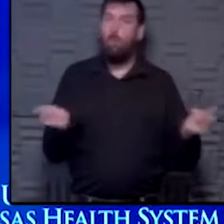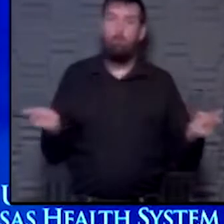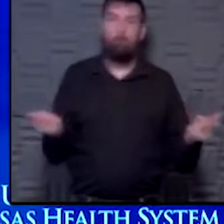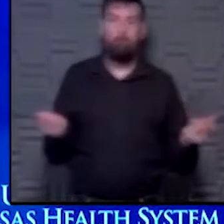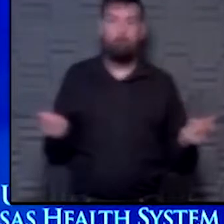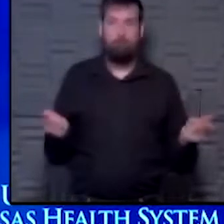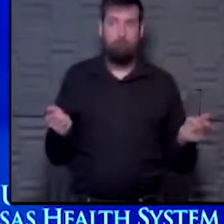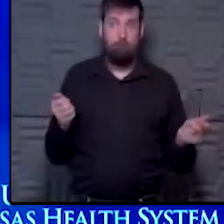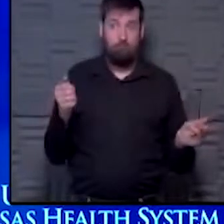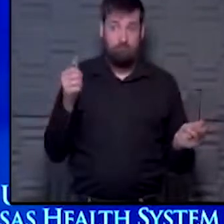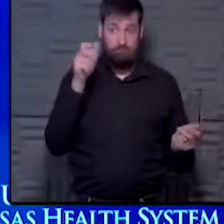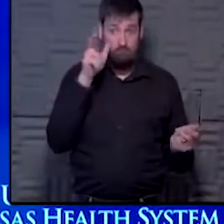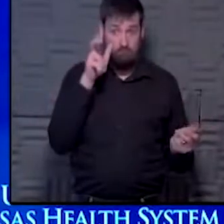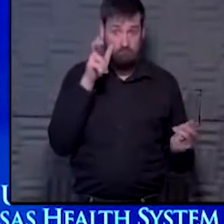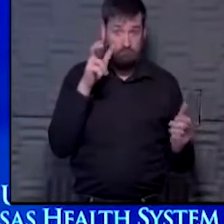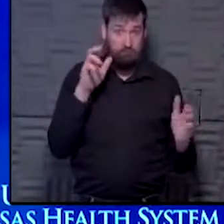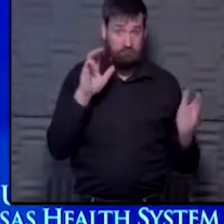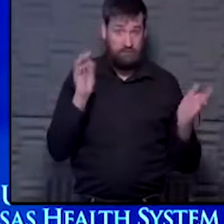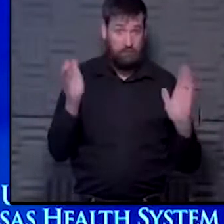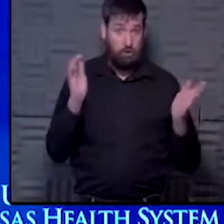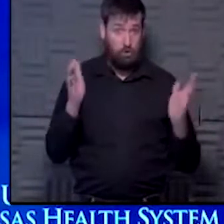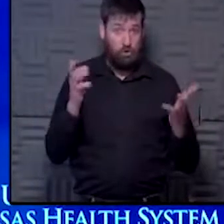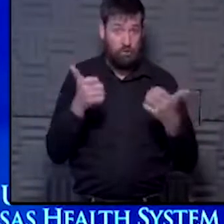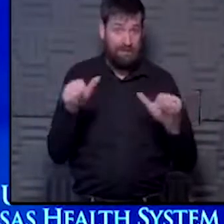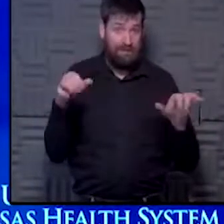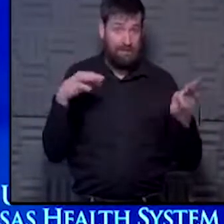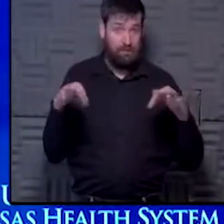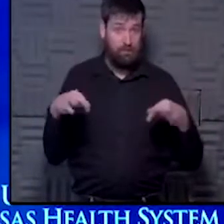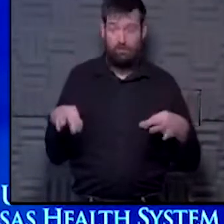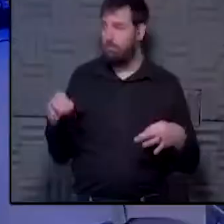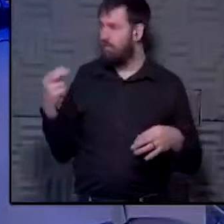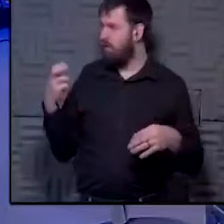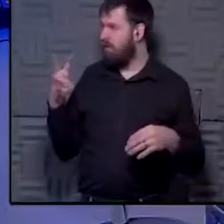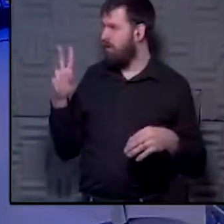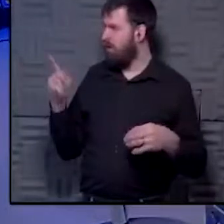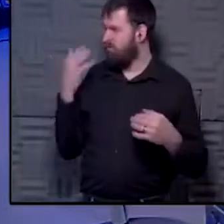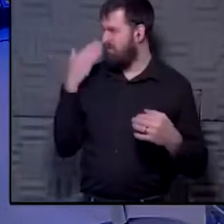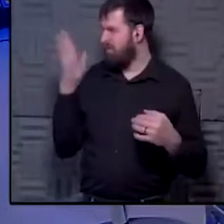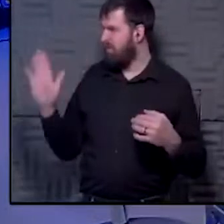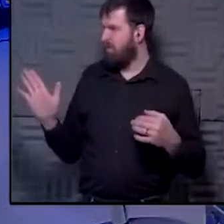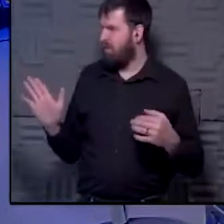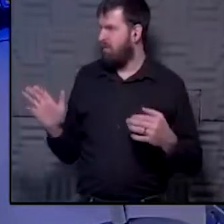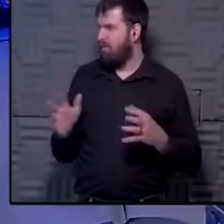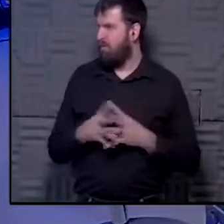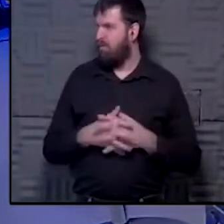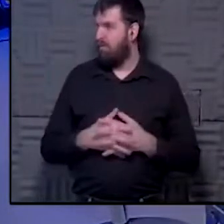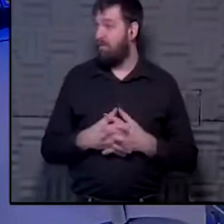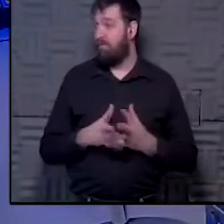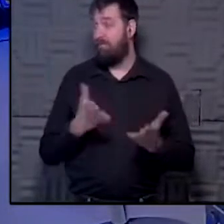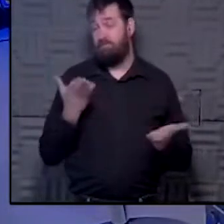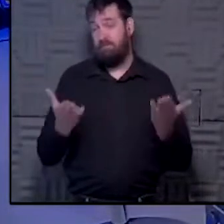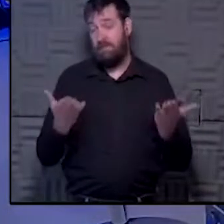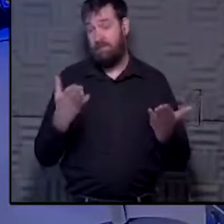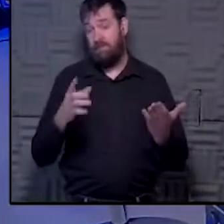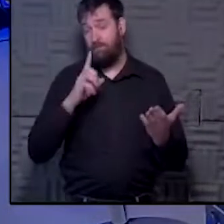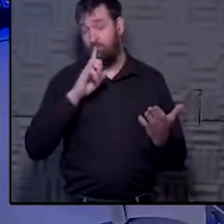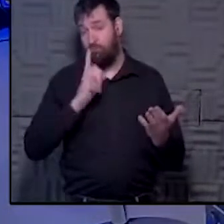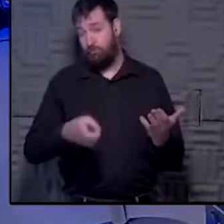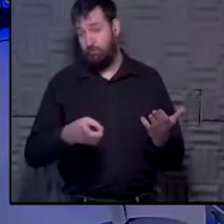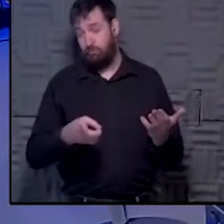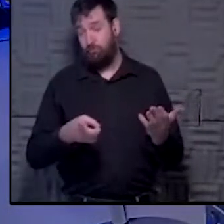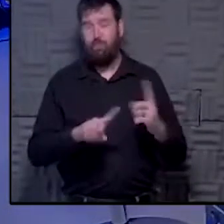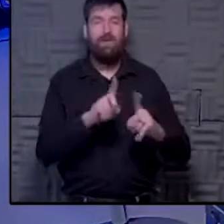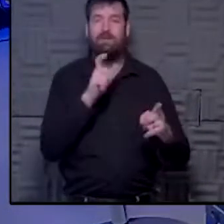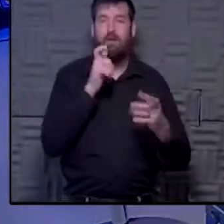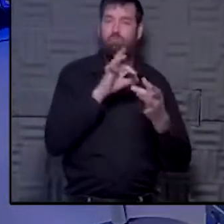Are you hearing anything similar, and any explanation for Wow, that? Huck, I don't know about that one. Yeah. I would say it may be true and unrelated, meaning Yeah. that